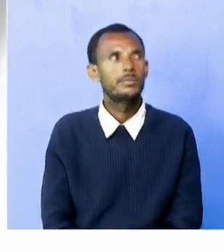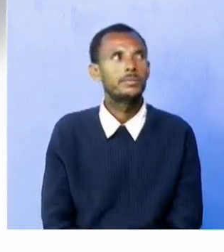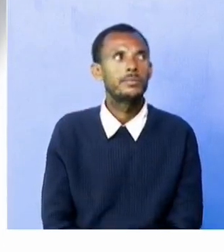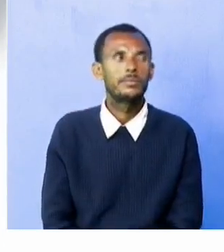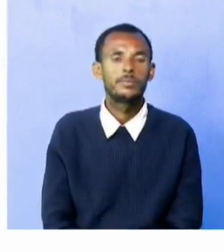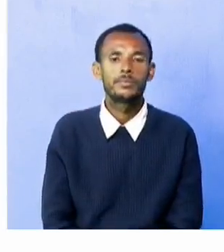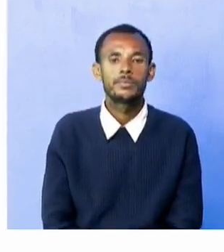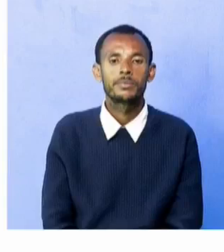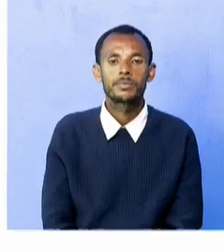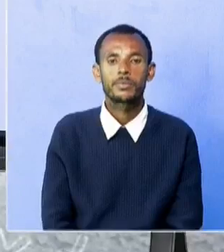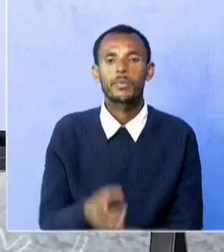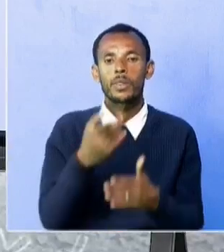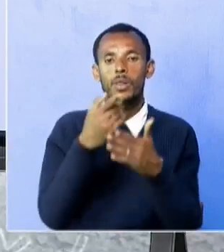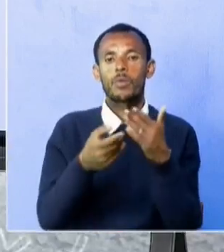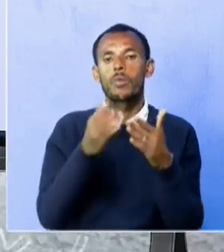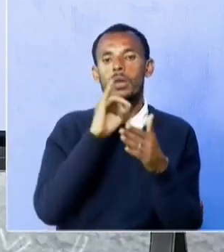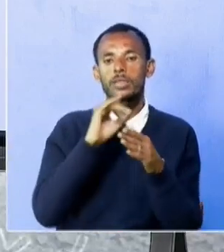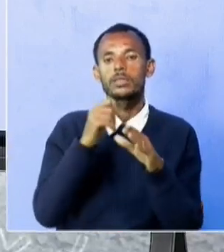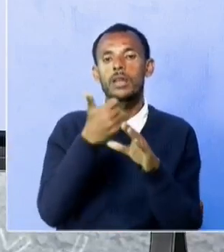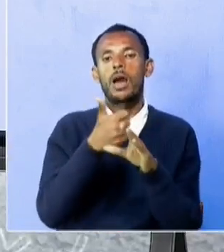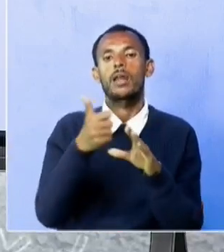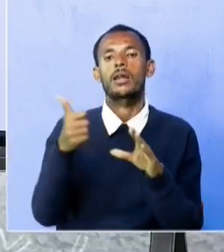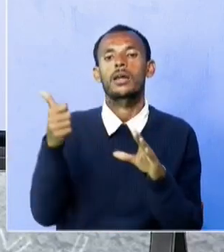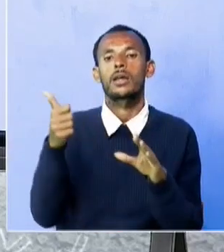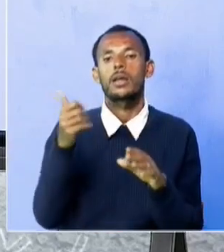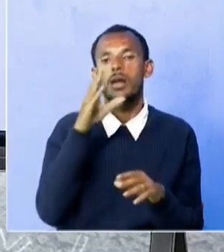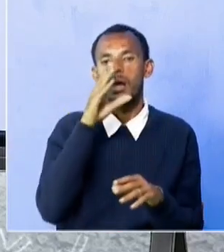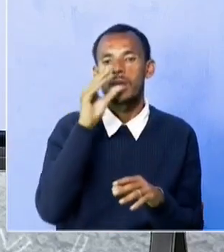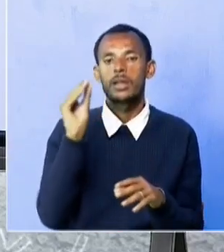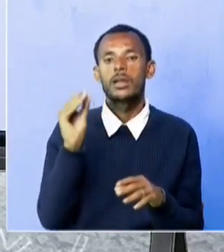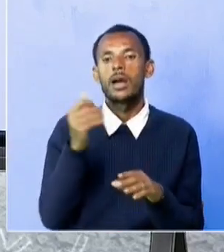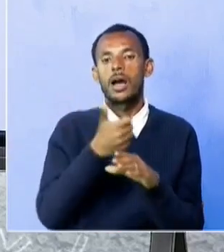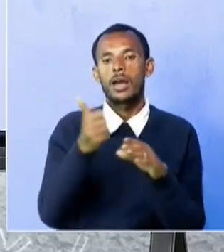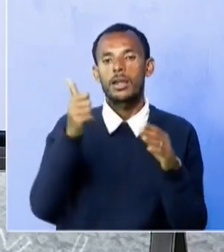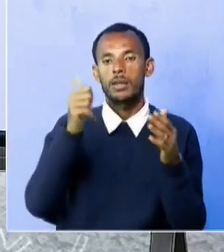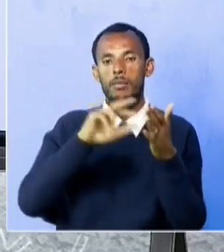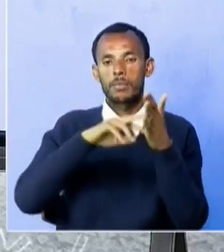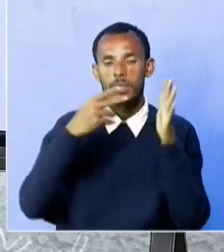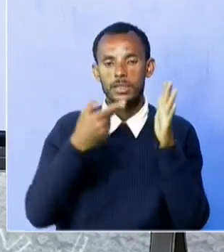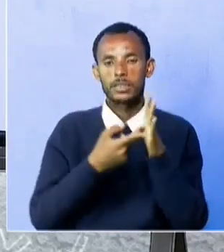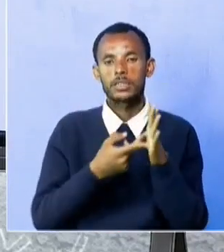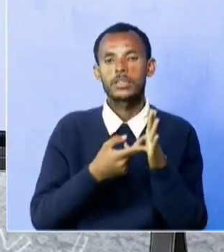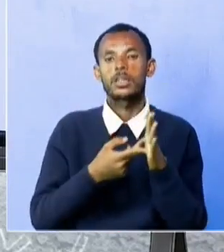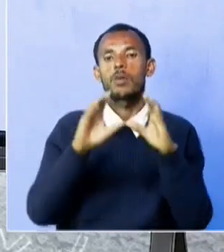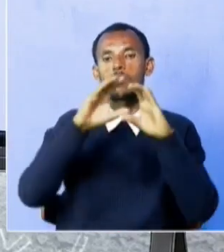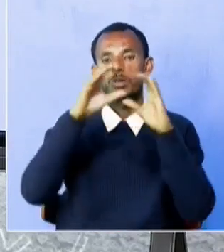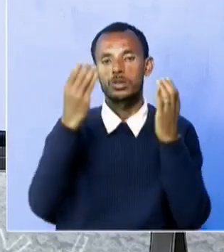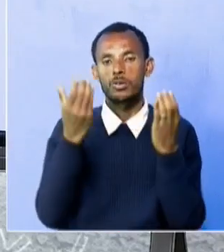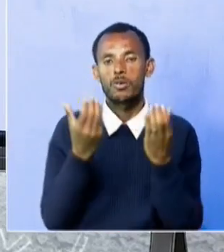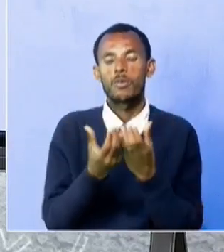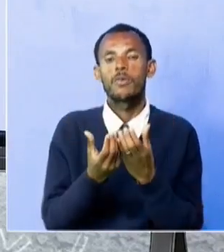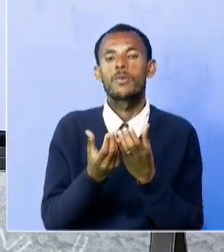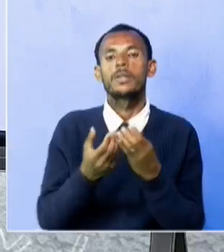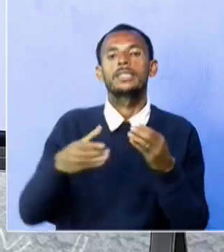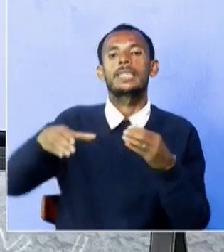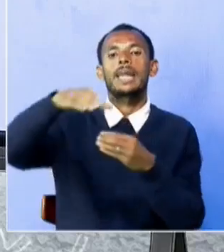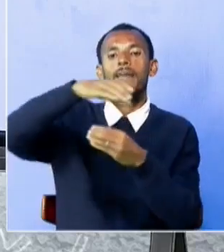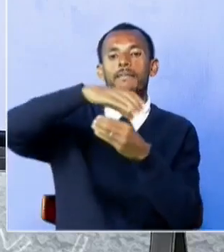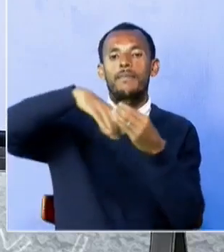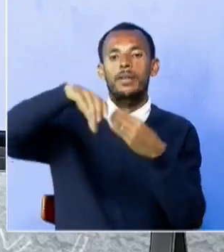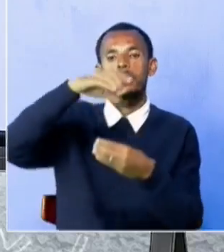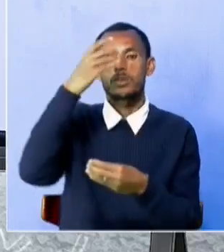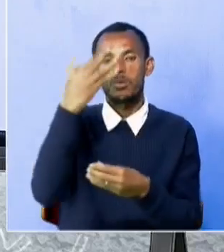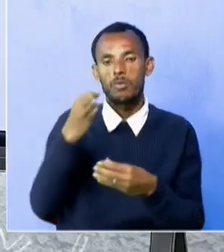So what is an arc? An arc is a portion of the circumference of